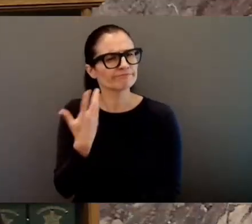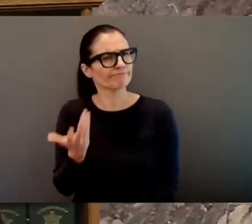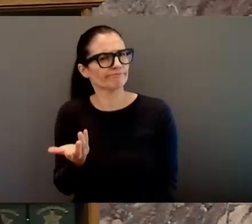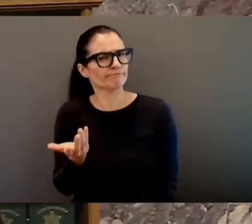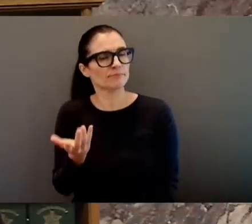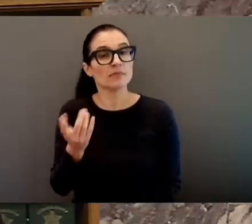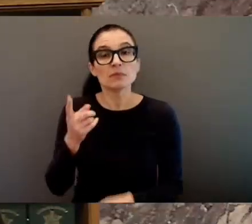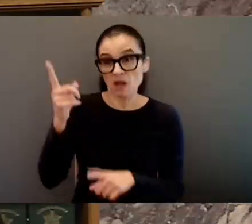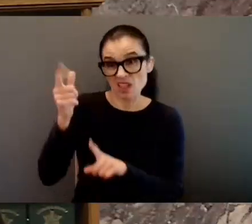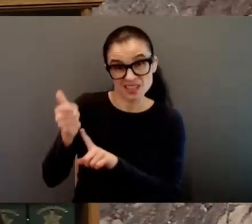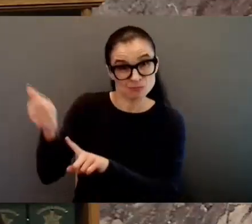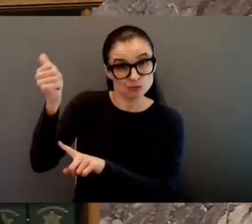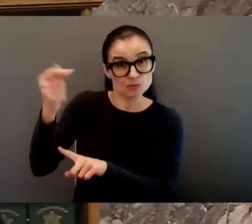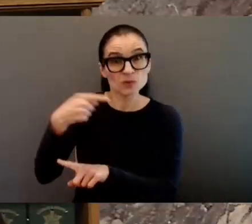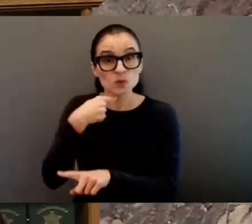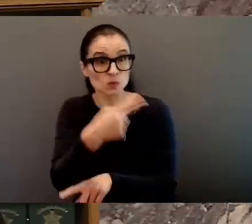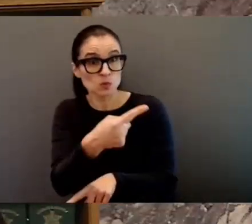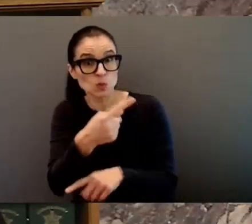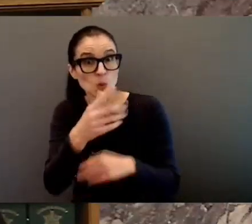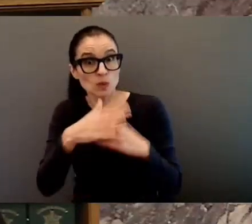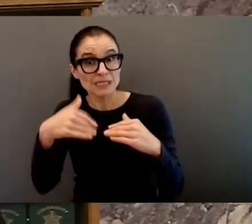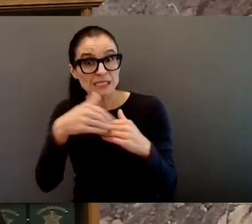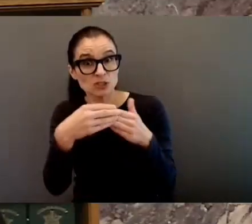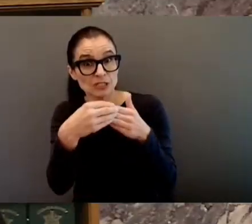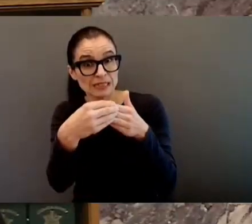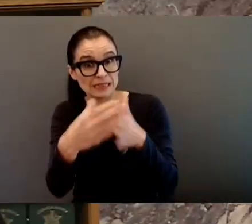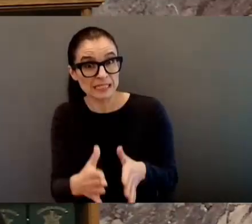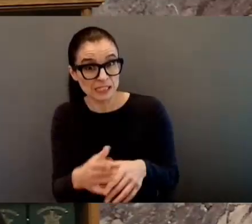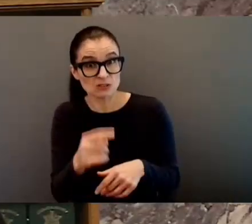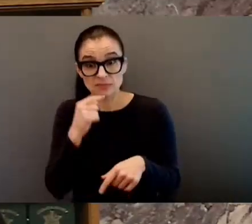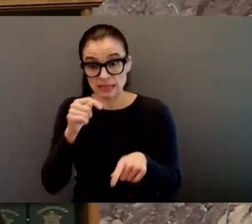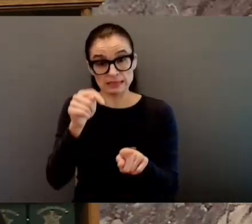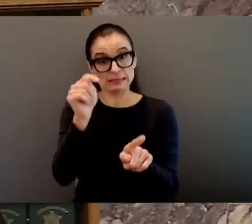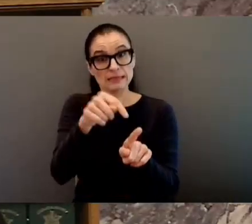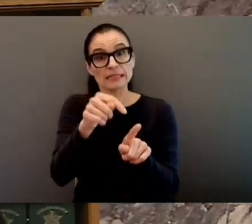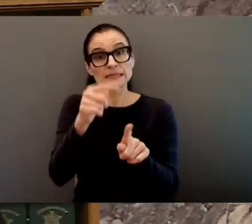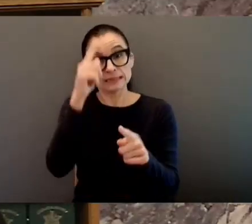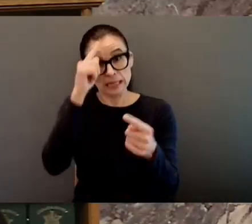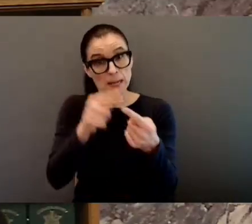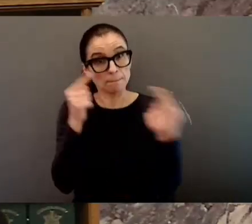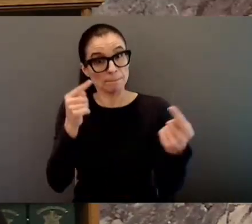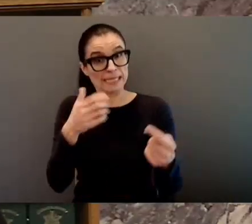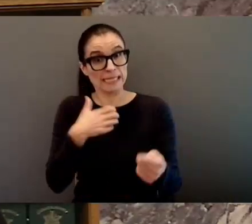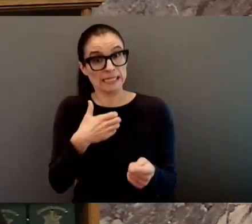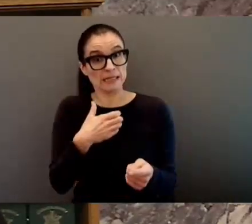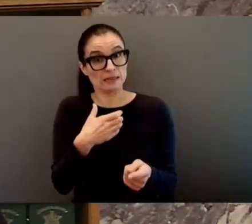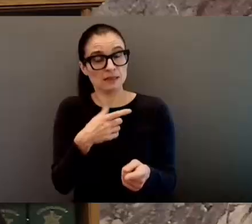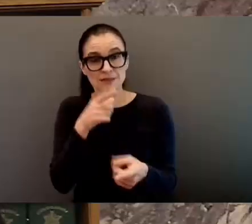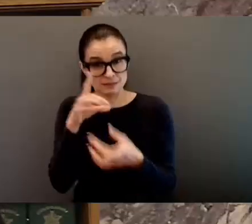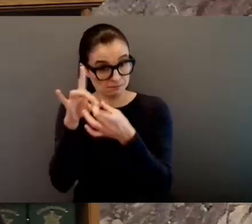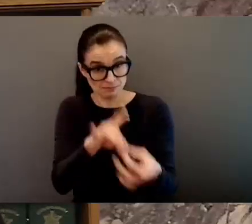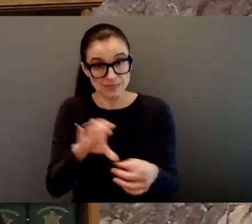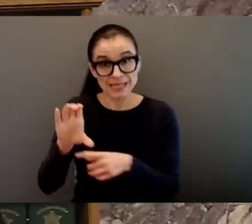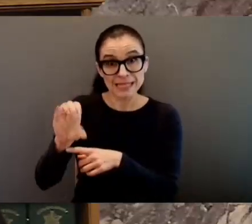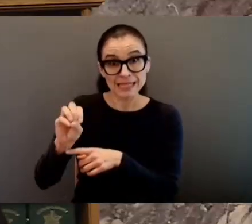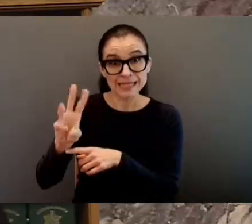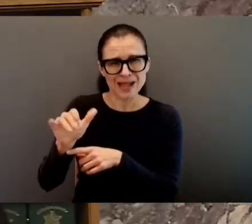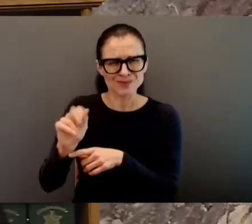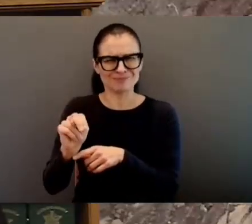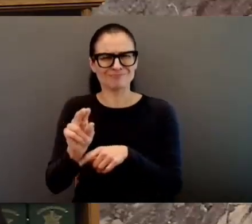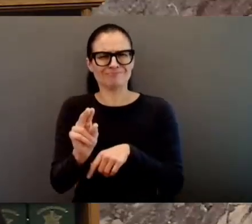quote. While he tells homeowners their rights, quote, that they should rightly be worried, end